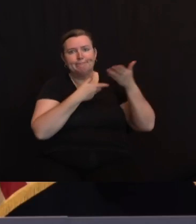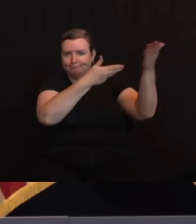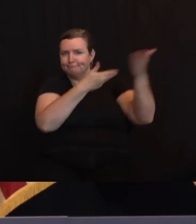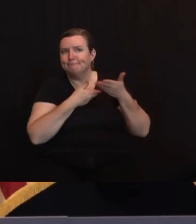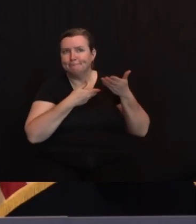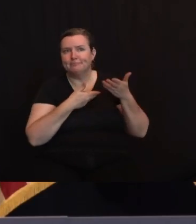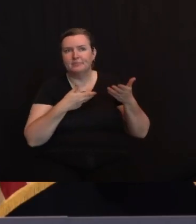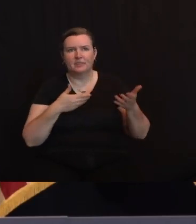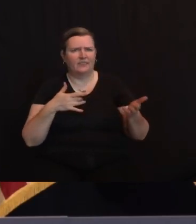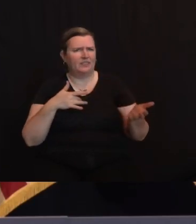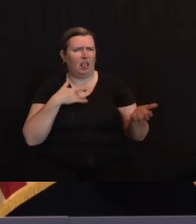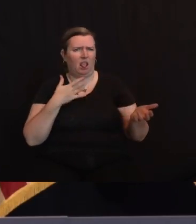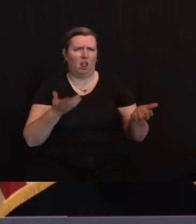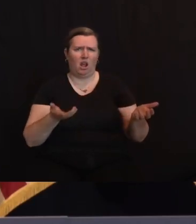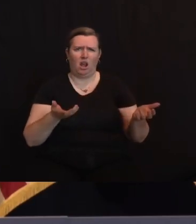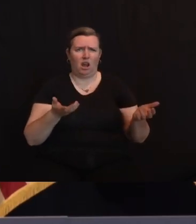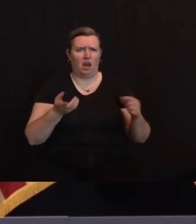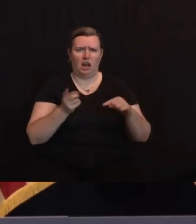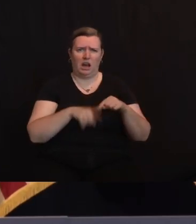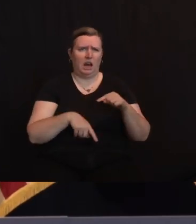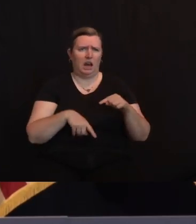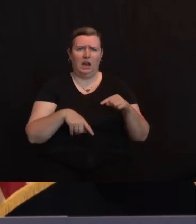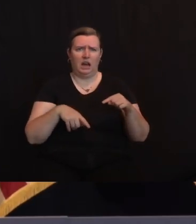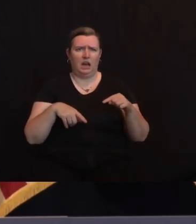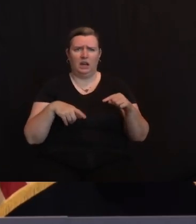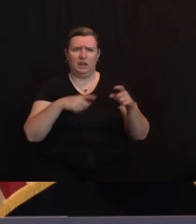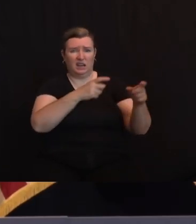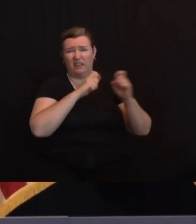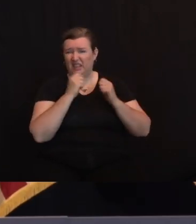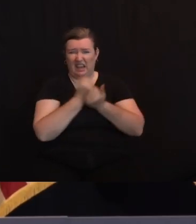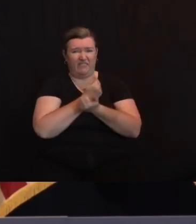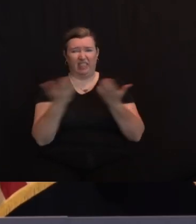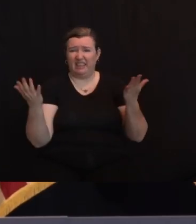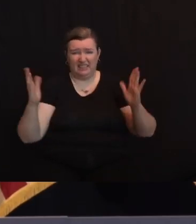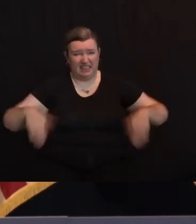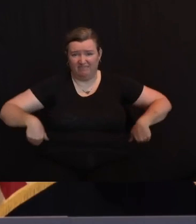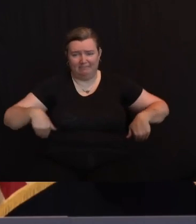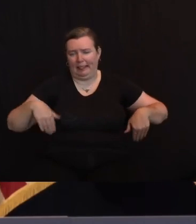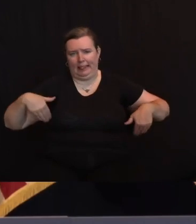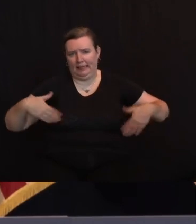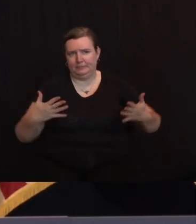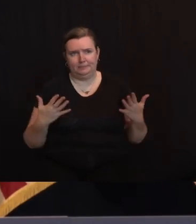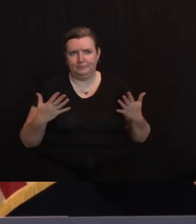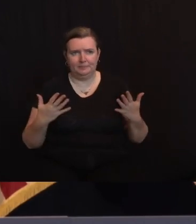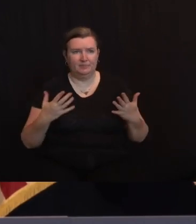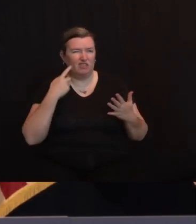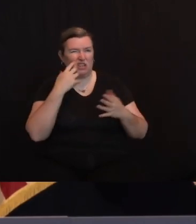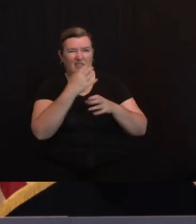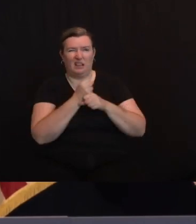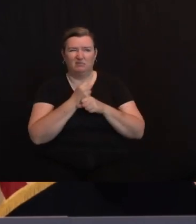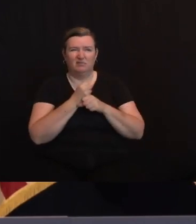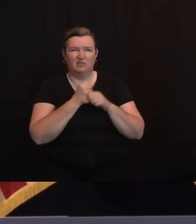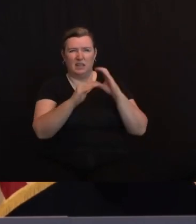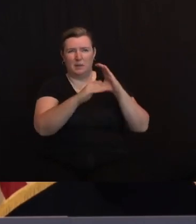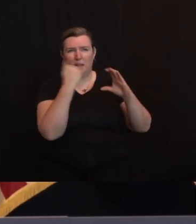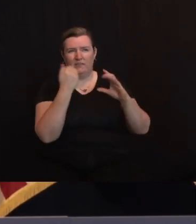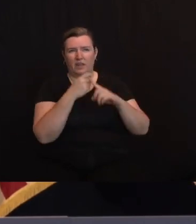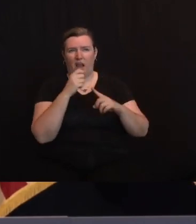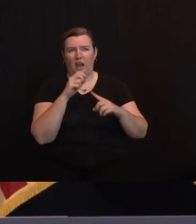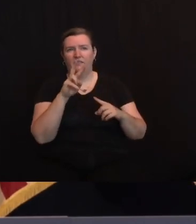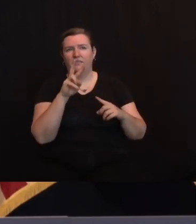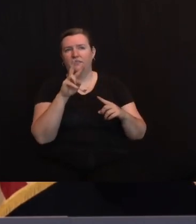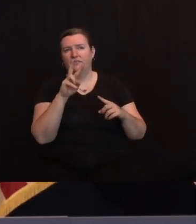they could to fill that. But even about an hour ago, I got an email from a vendor who said they have 16 million surgical masks. We are